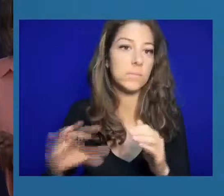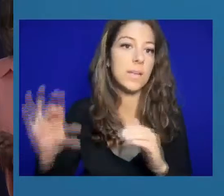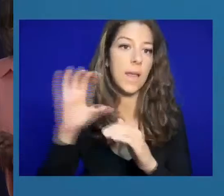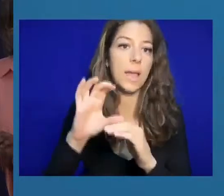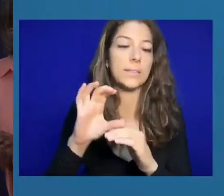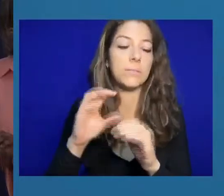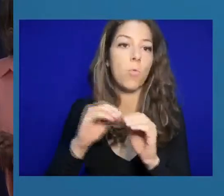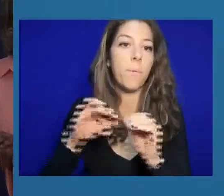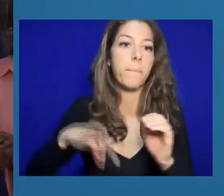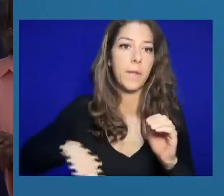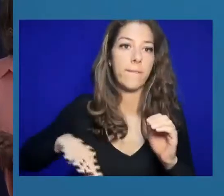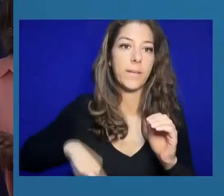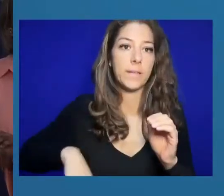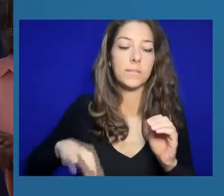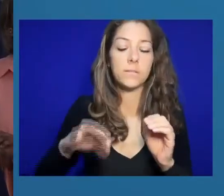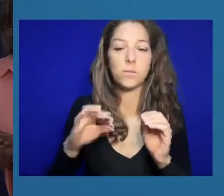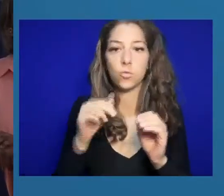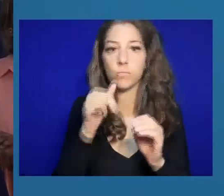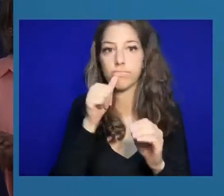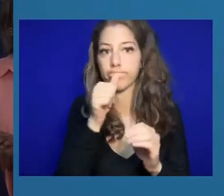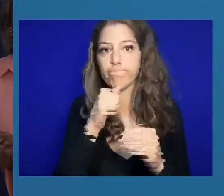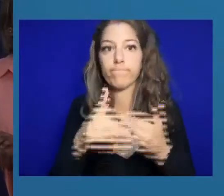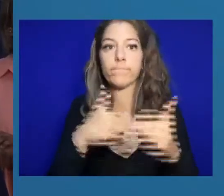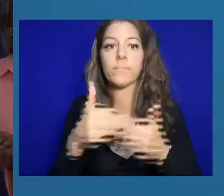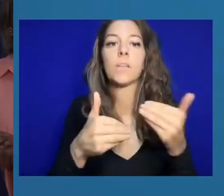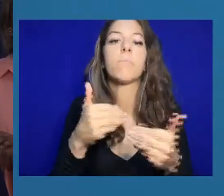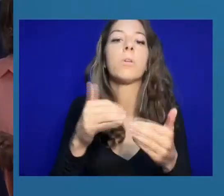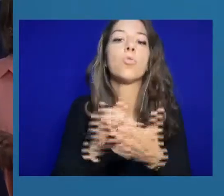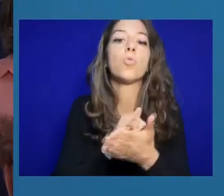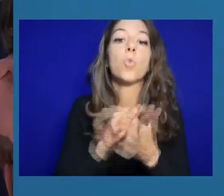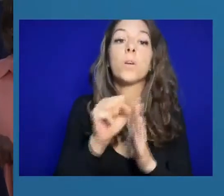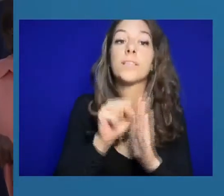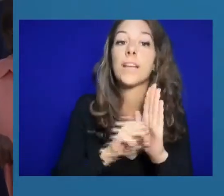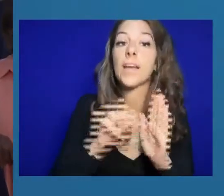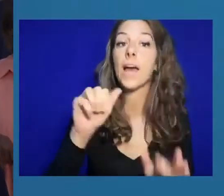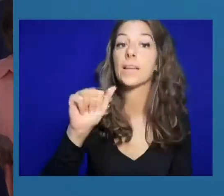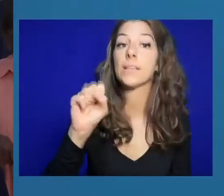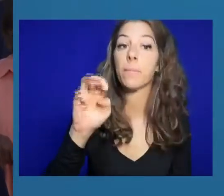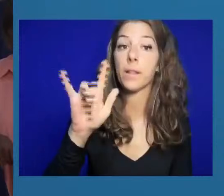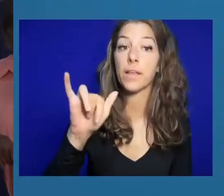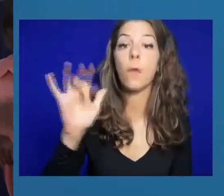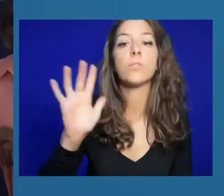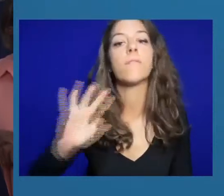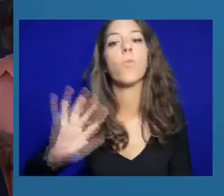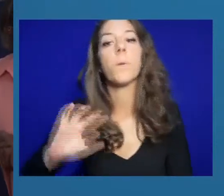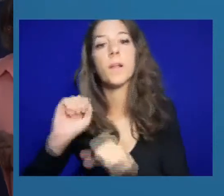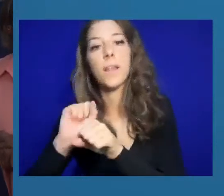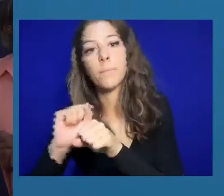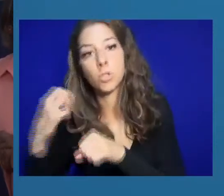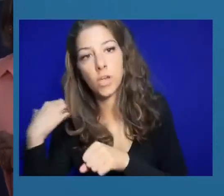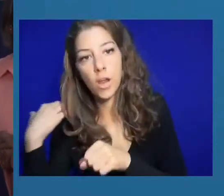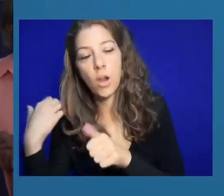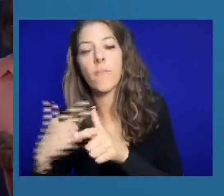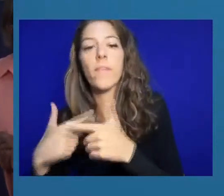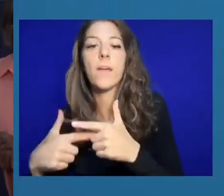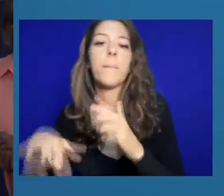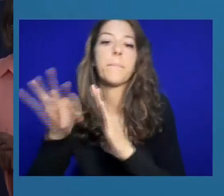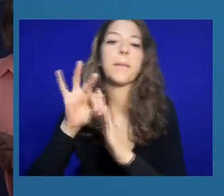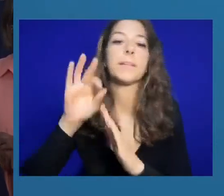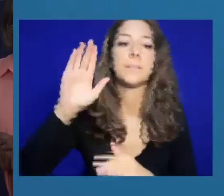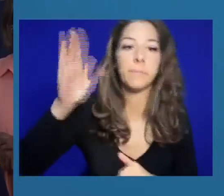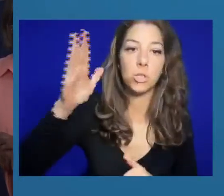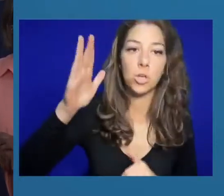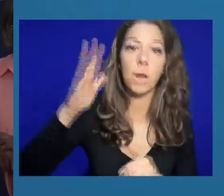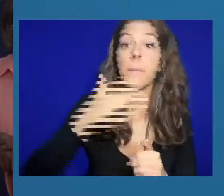just always know that the New York State Assembly, I was the former labor chair before I was elected speaker. I'm a member of 3